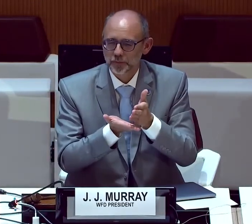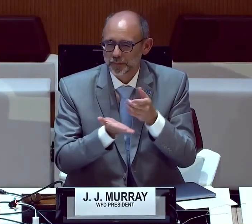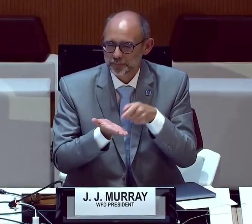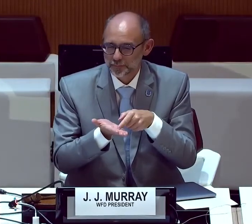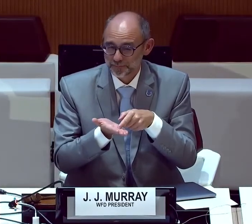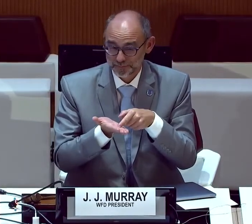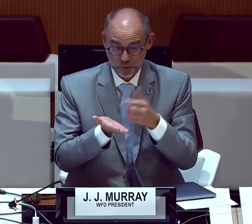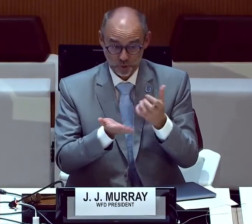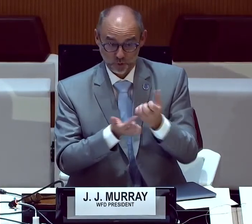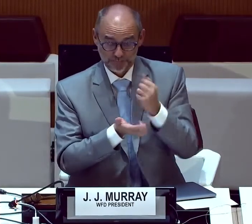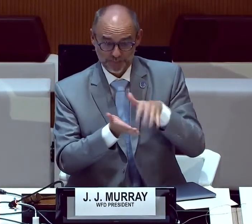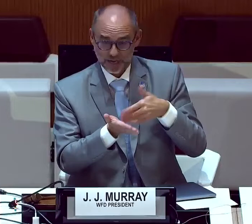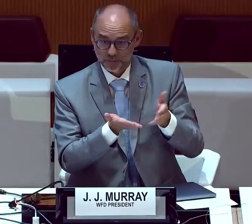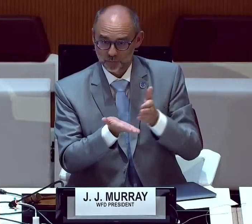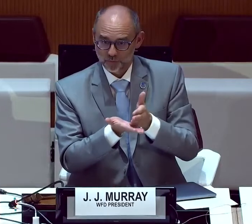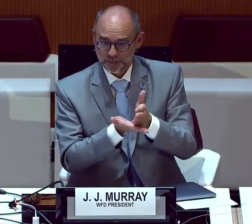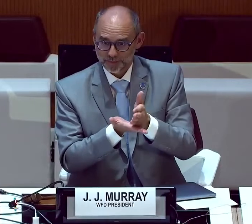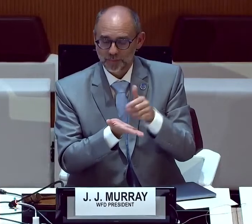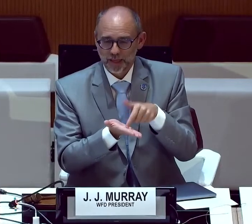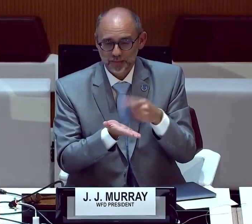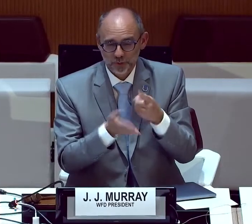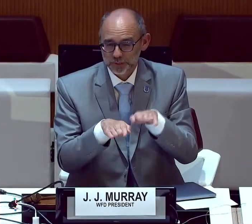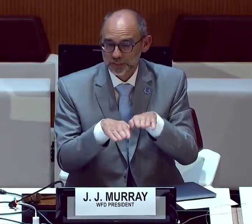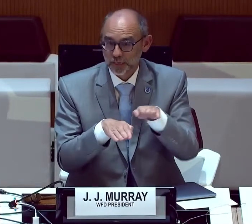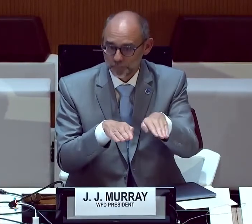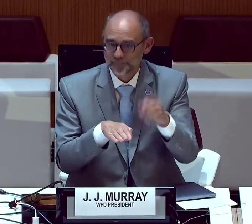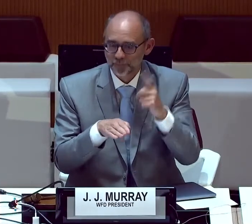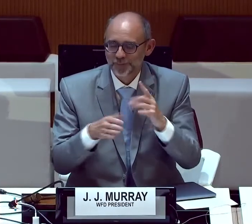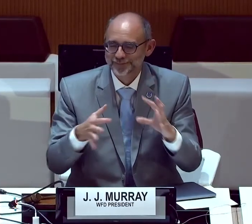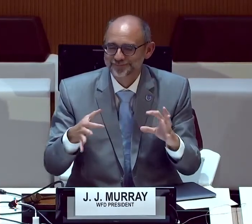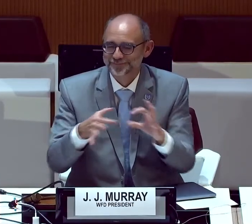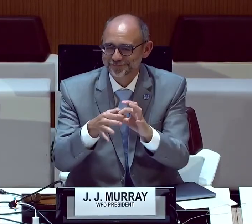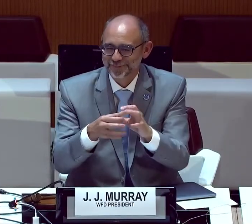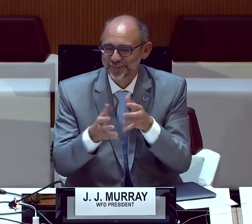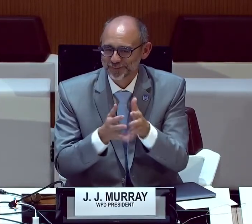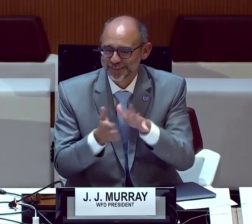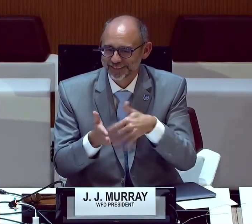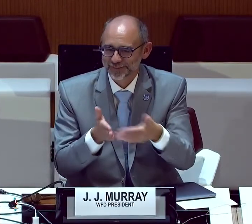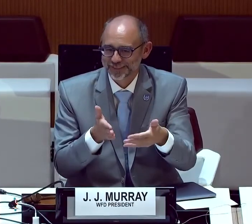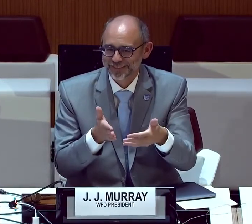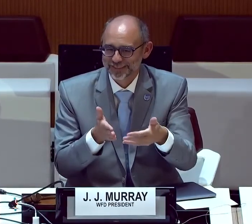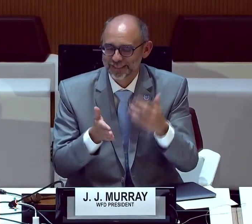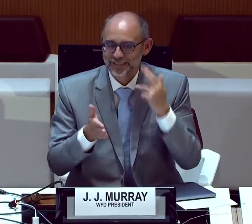It's important that we achieve these sign language rights. I think for us that's the first step